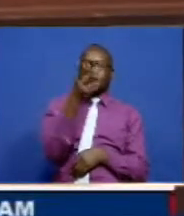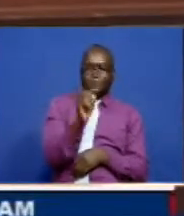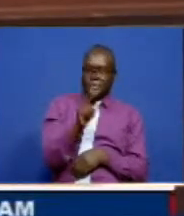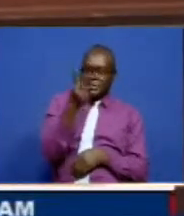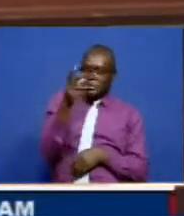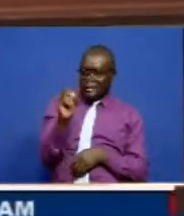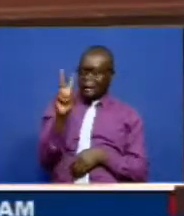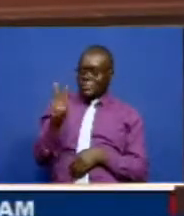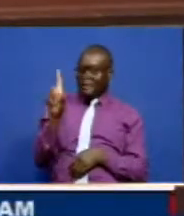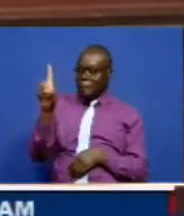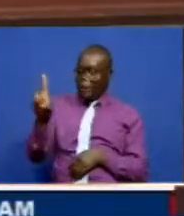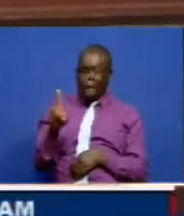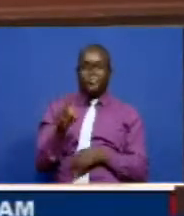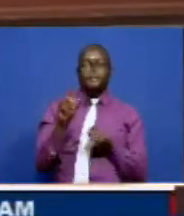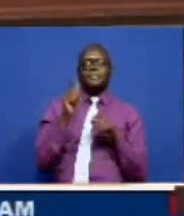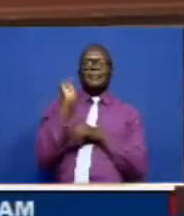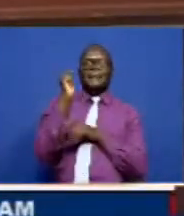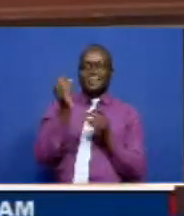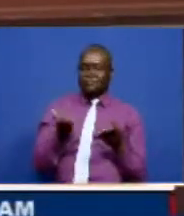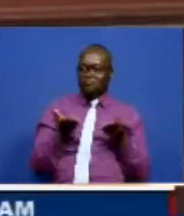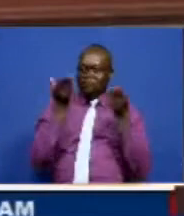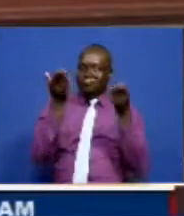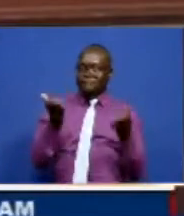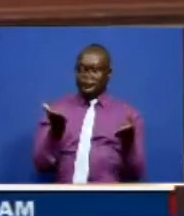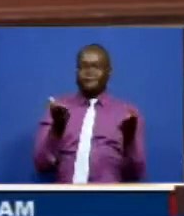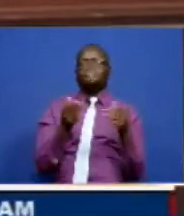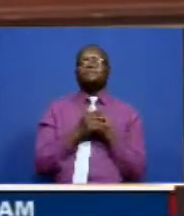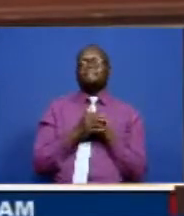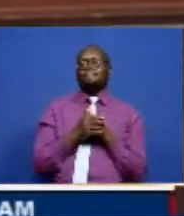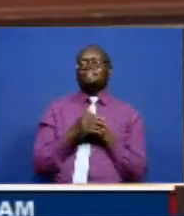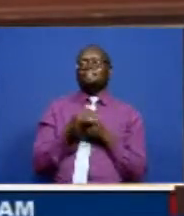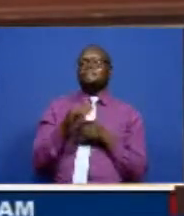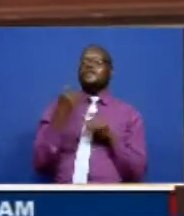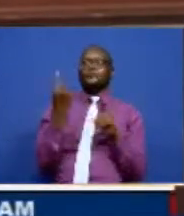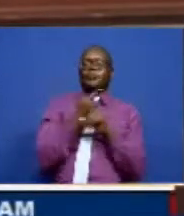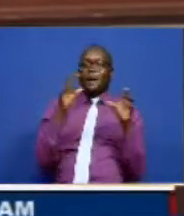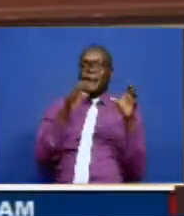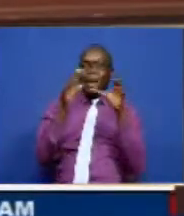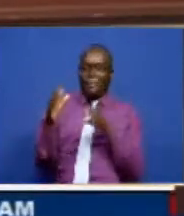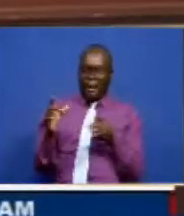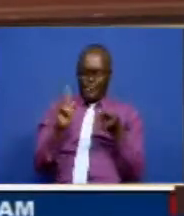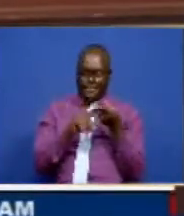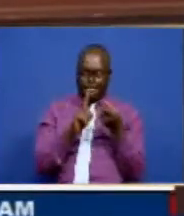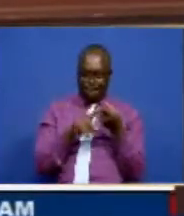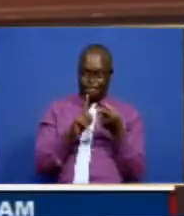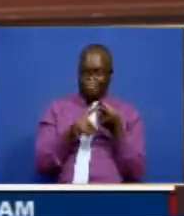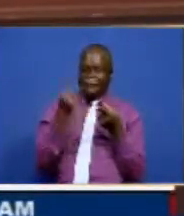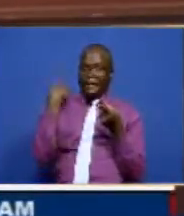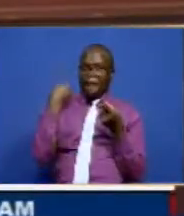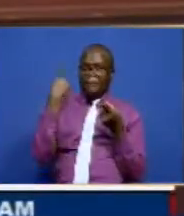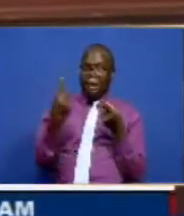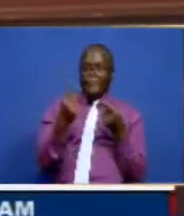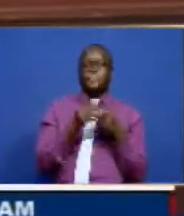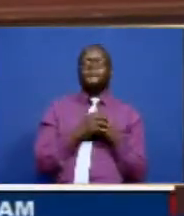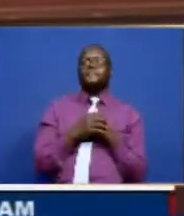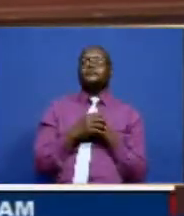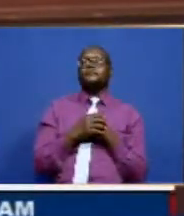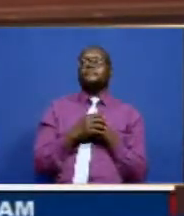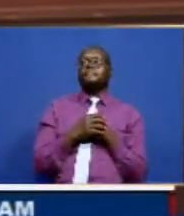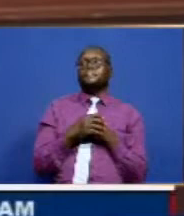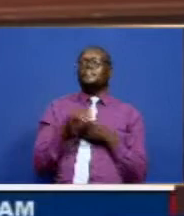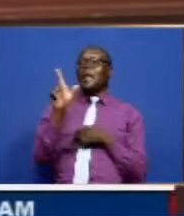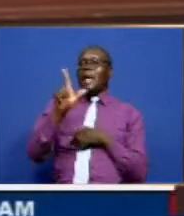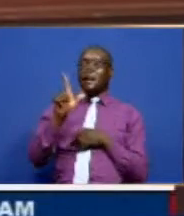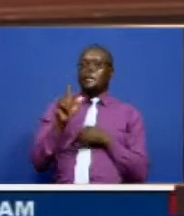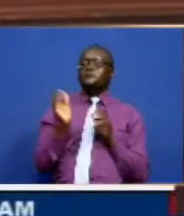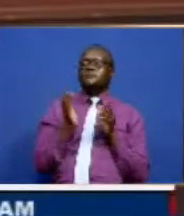WGC/OT/WTR/04/2020-2021. The tenders were awarded the following companies. Tender number 1, Leili General